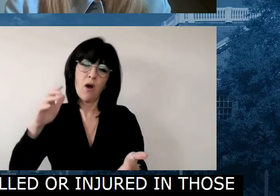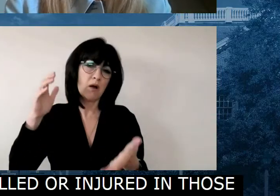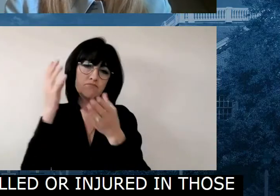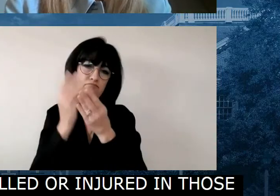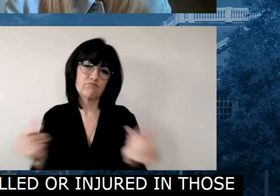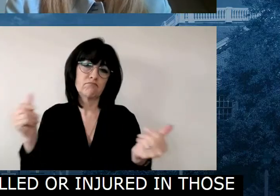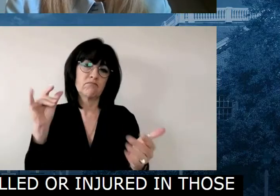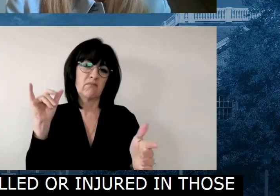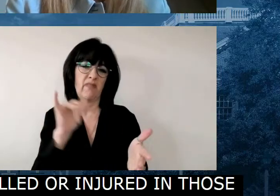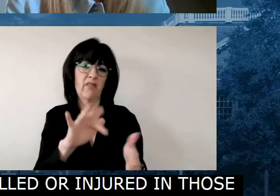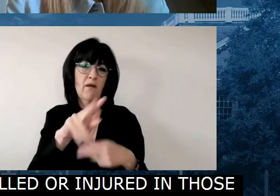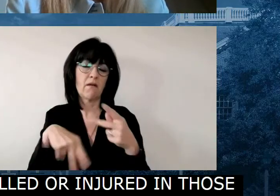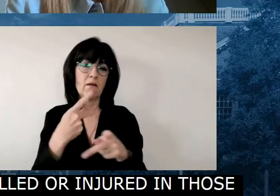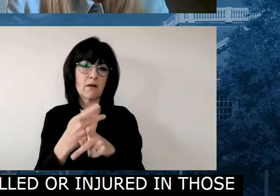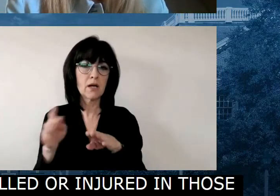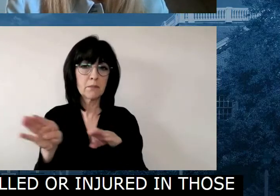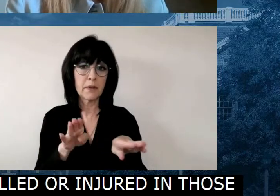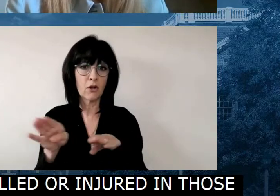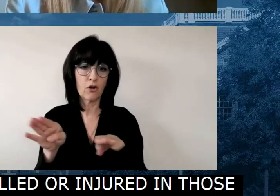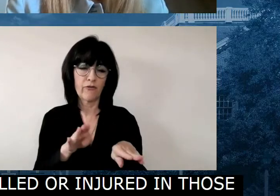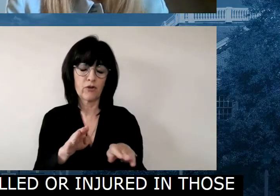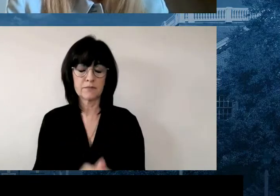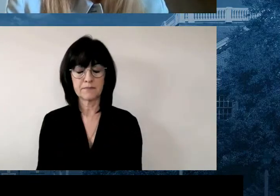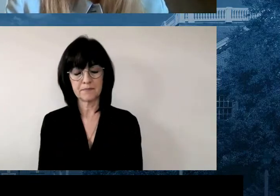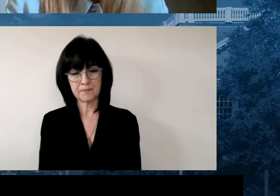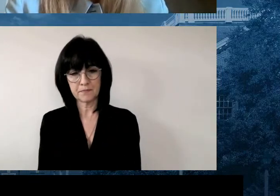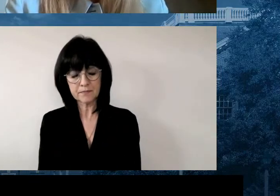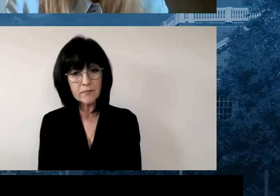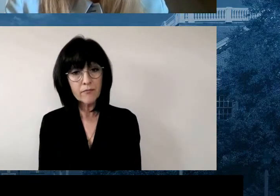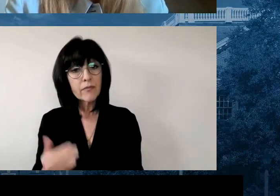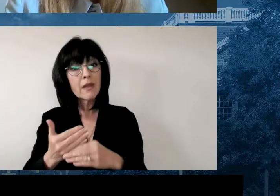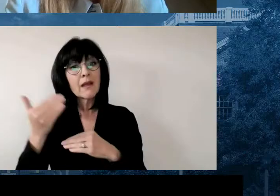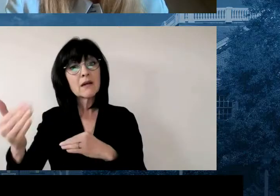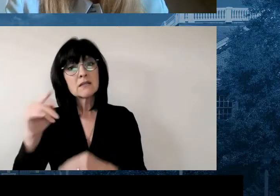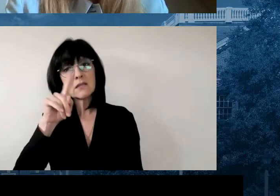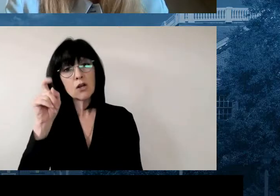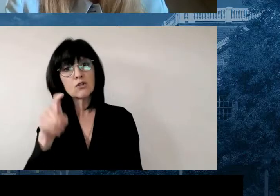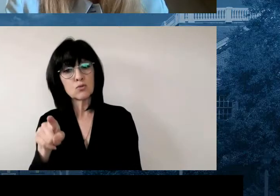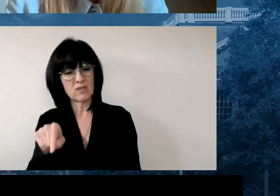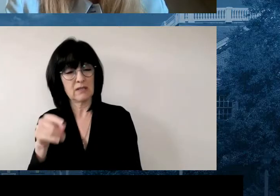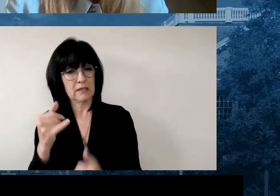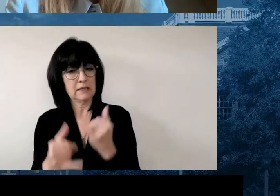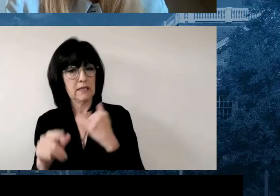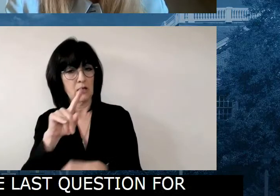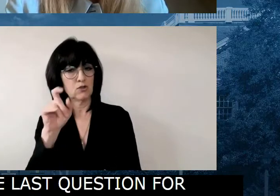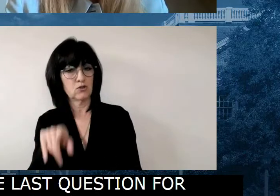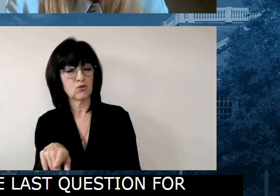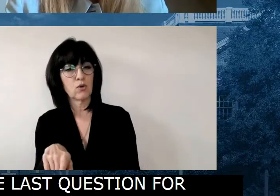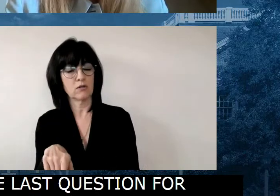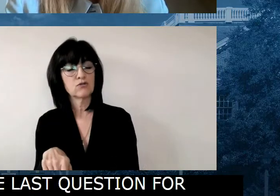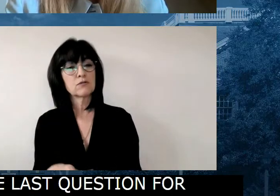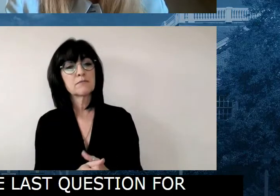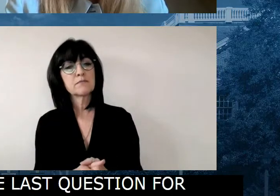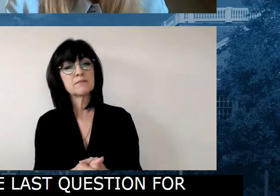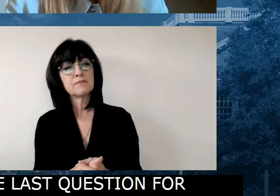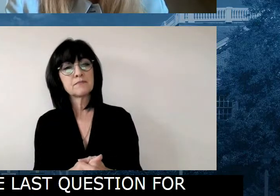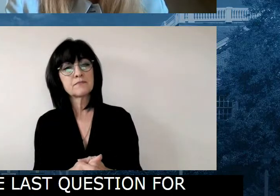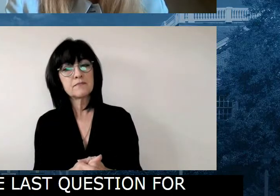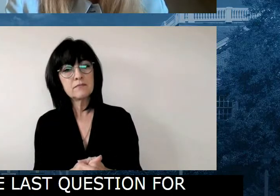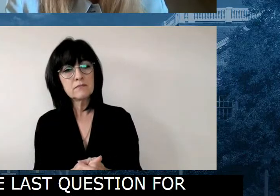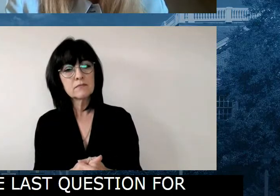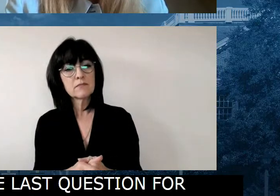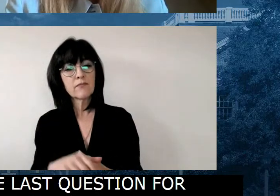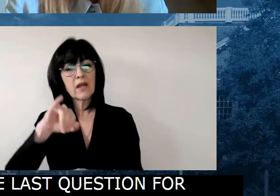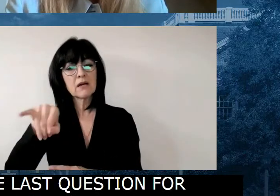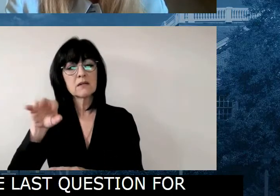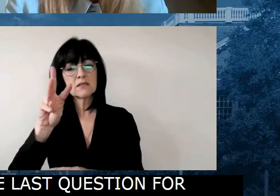All right, the next question, this is the last question for today. It's from Jared Leedy at WRDE. Governor, what is your message to Delawareans as